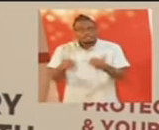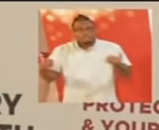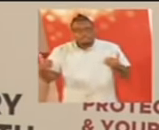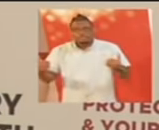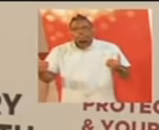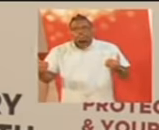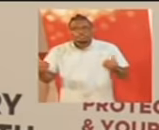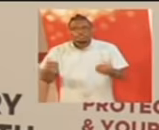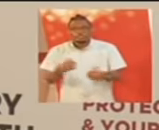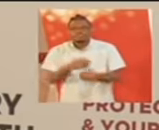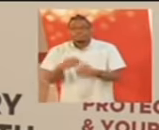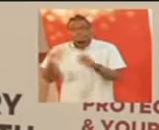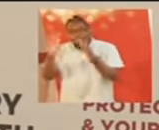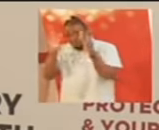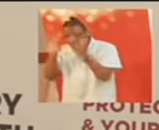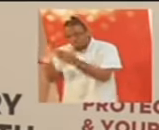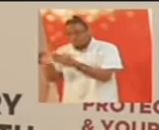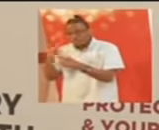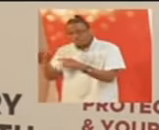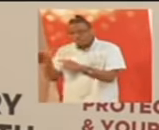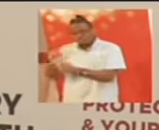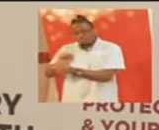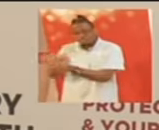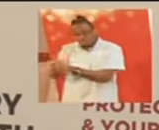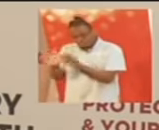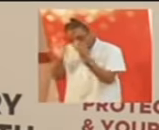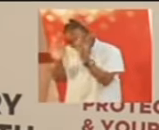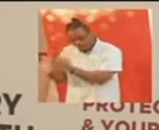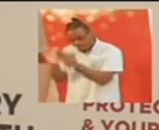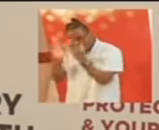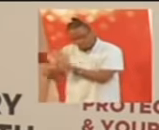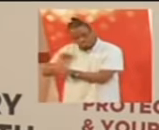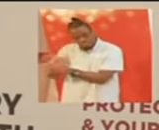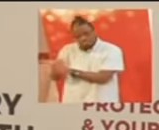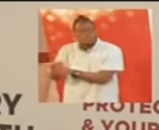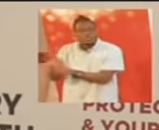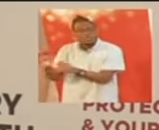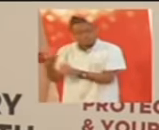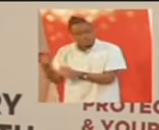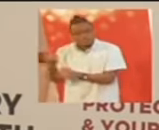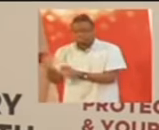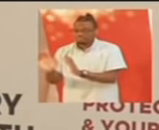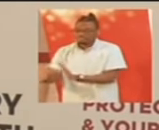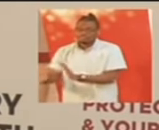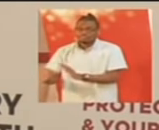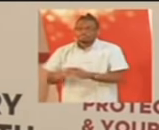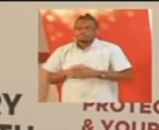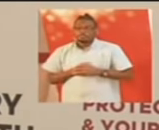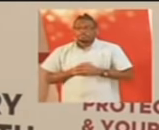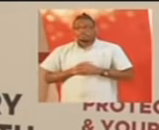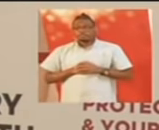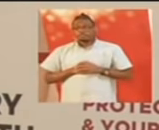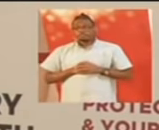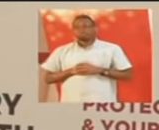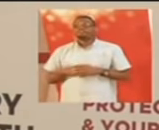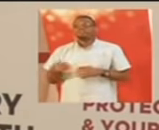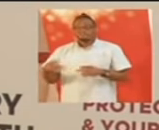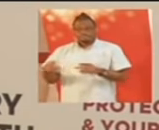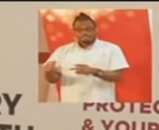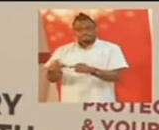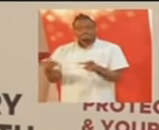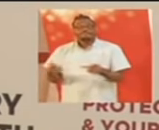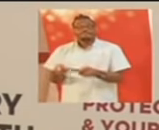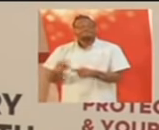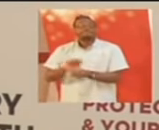and hypertension. Lastly, from an organizational perspective, the parallel healthcare system has allowed us